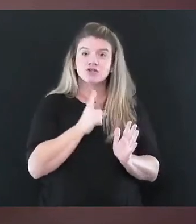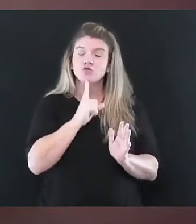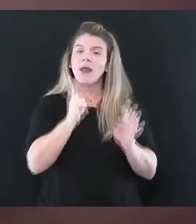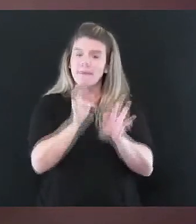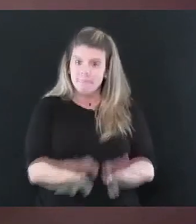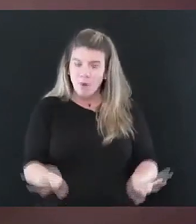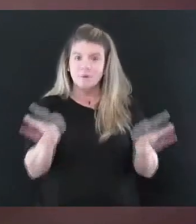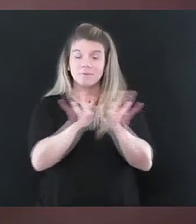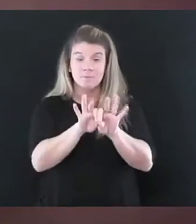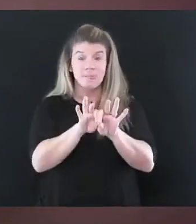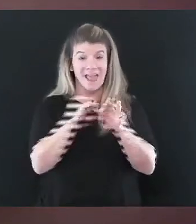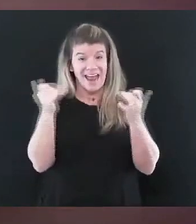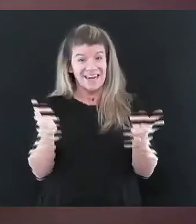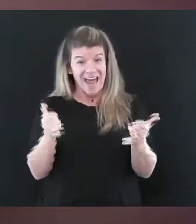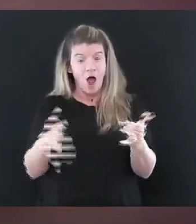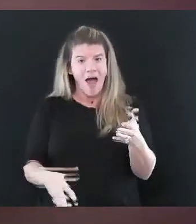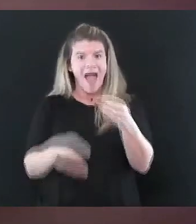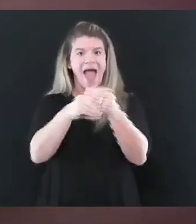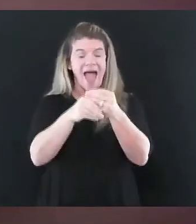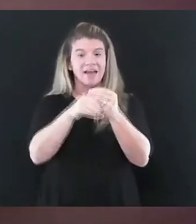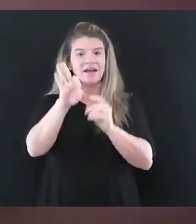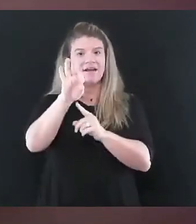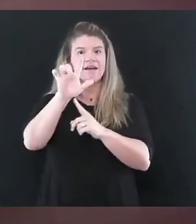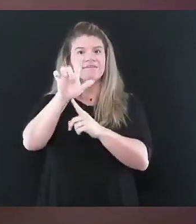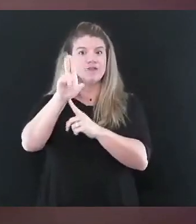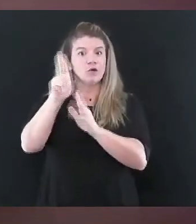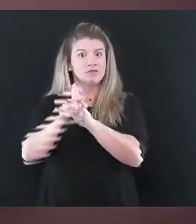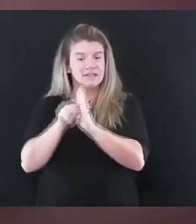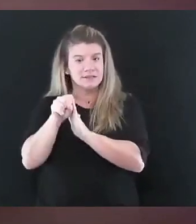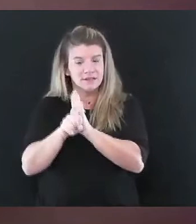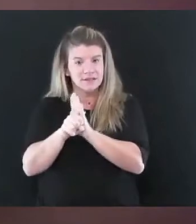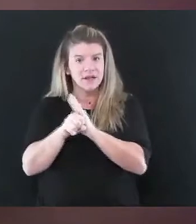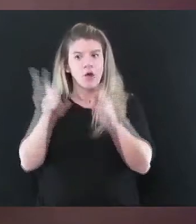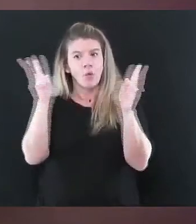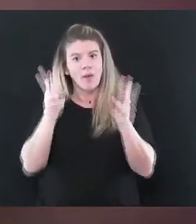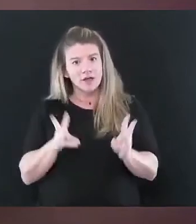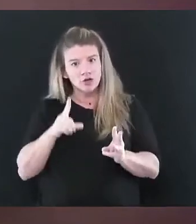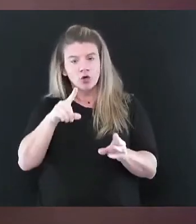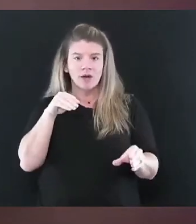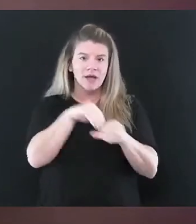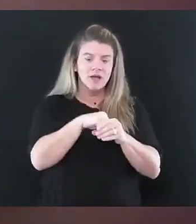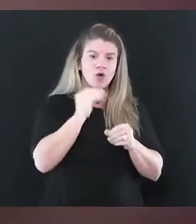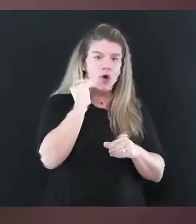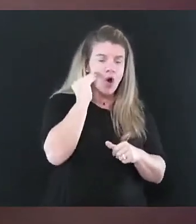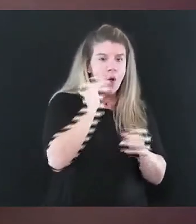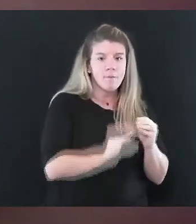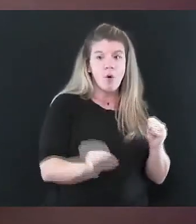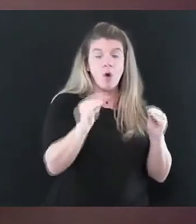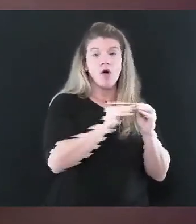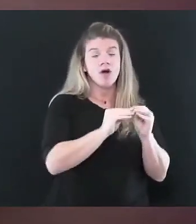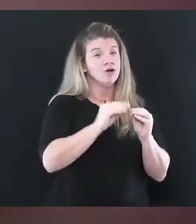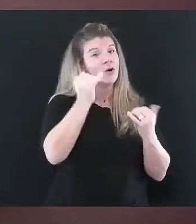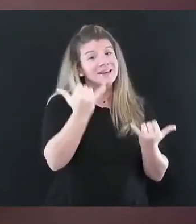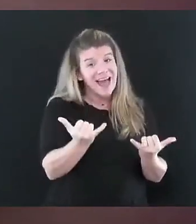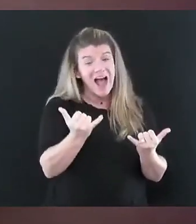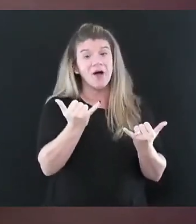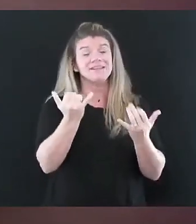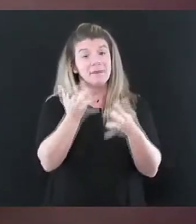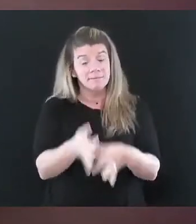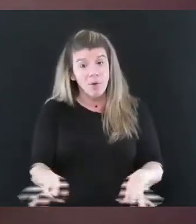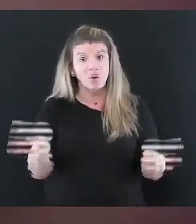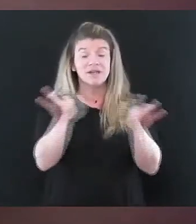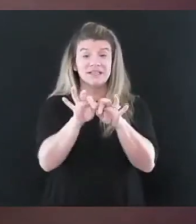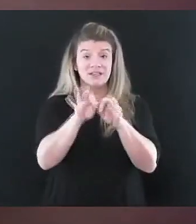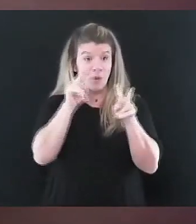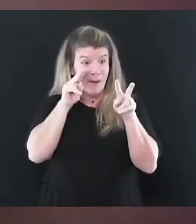particularly as the flu season's coming up in the winter and we'll be inside more, that we really do pay even more attention